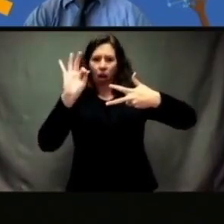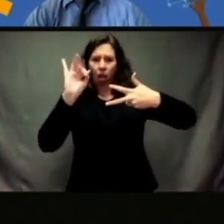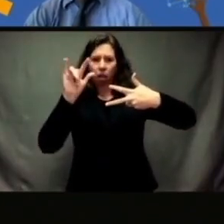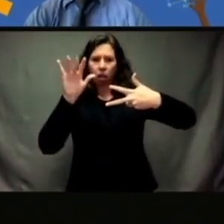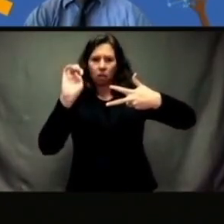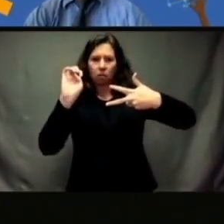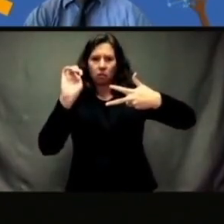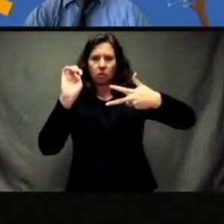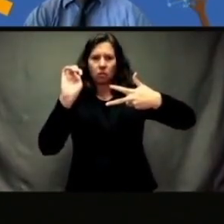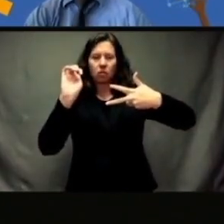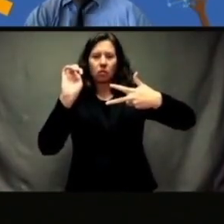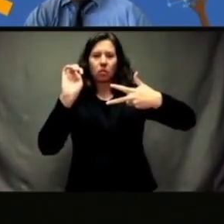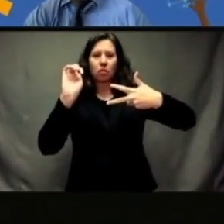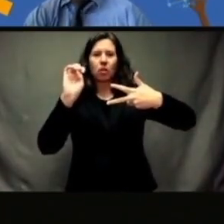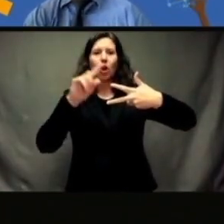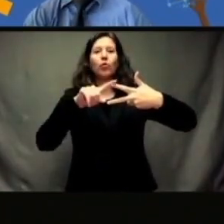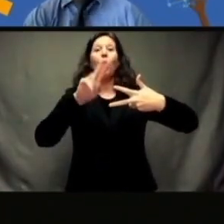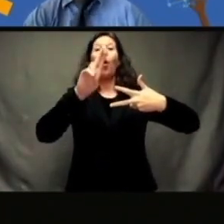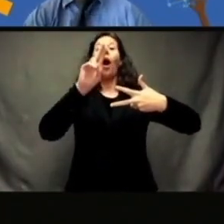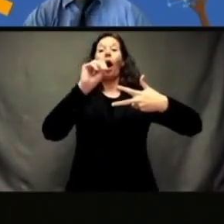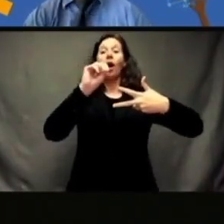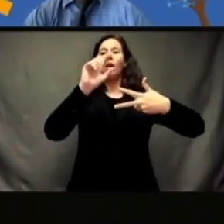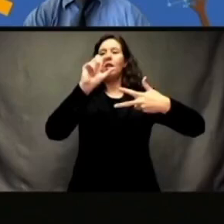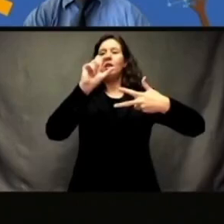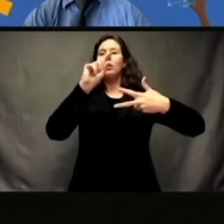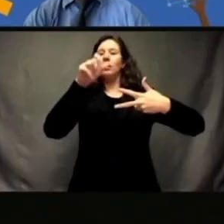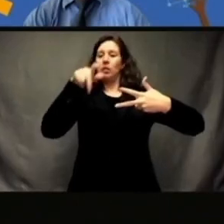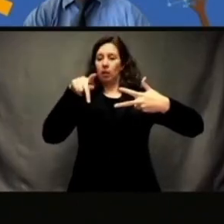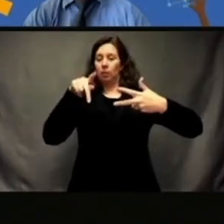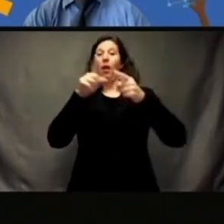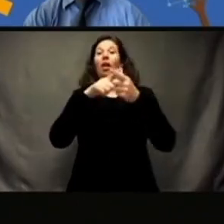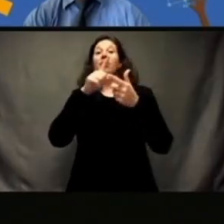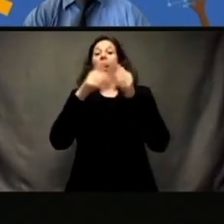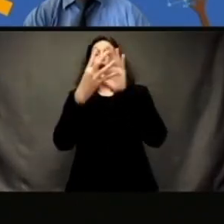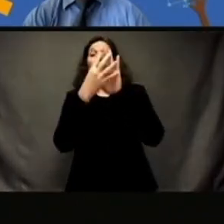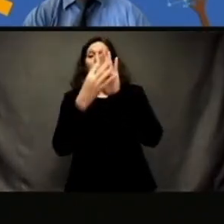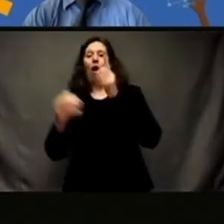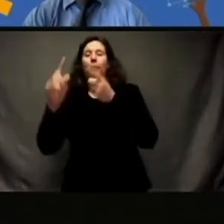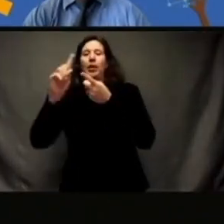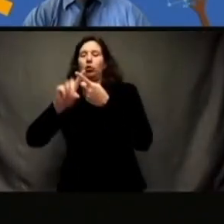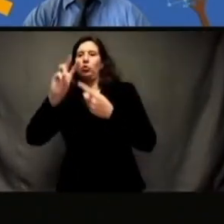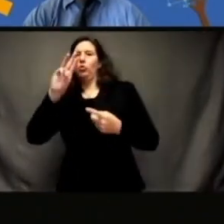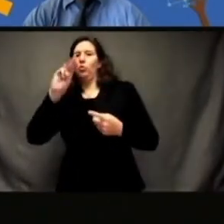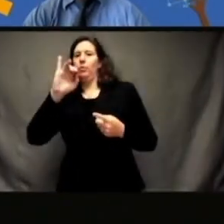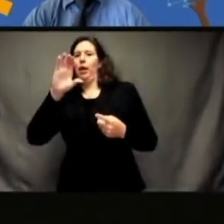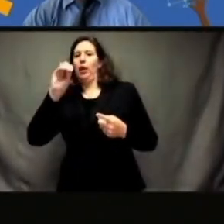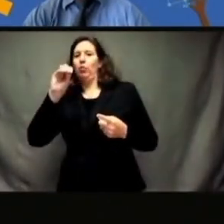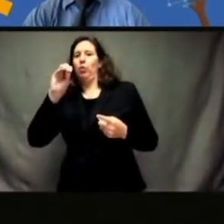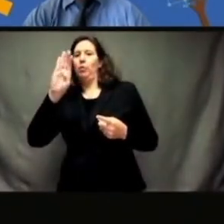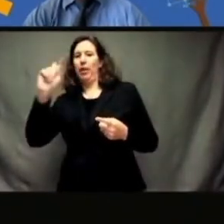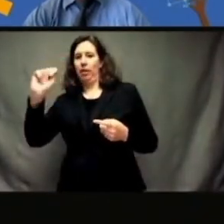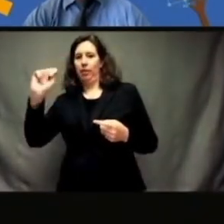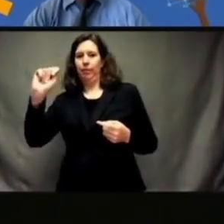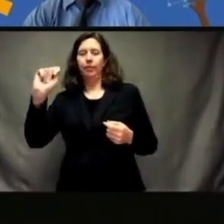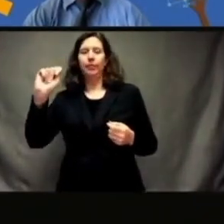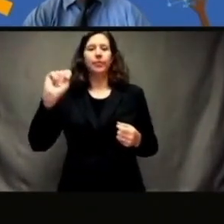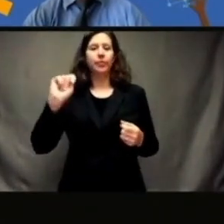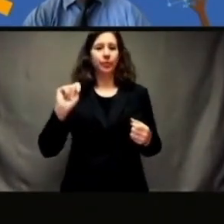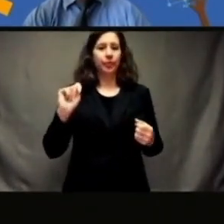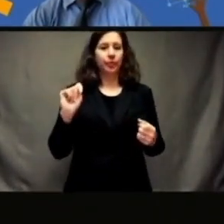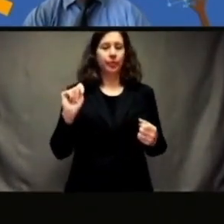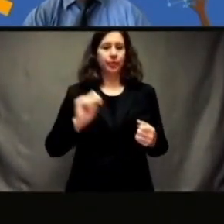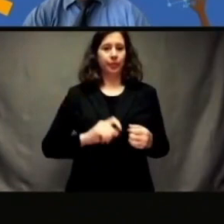you have to unzip it and then copy to the microbit. That's it. With that, you